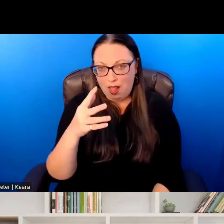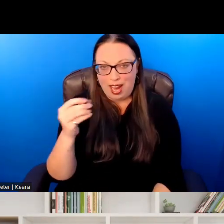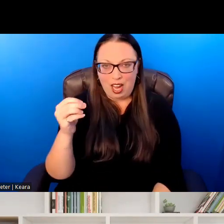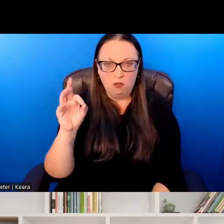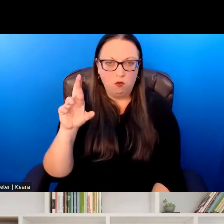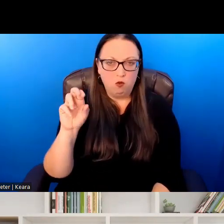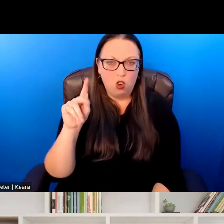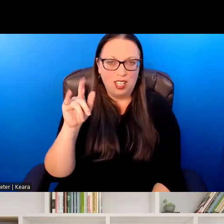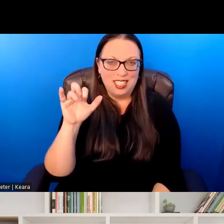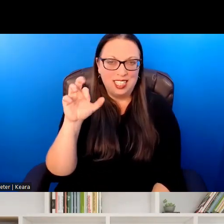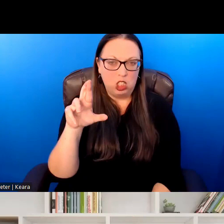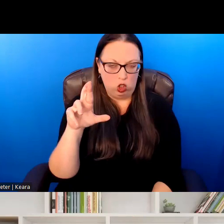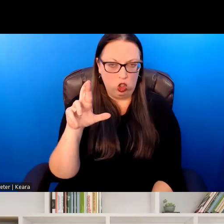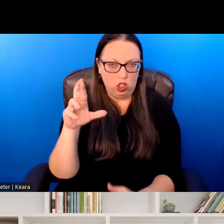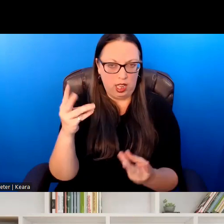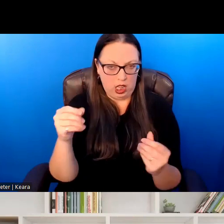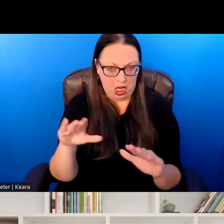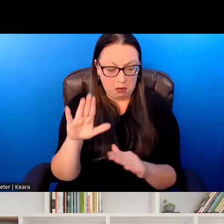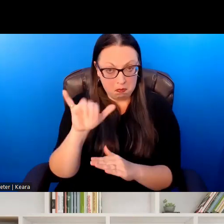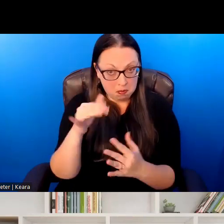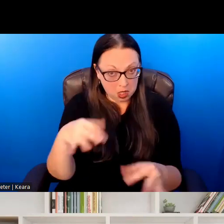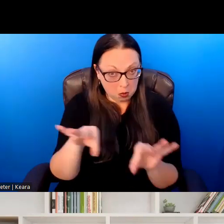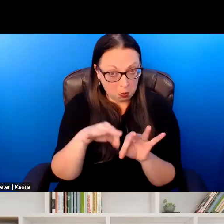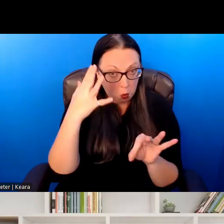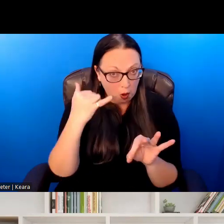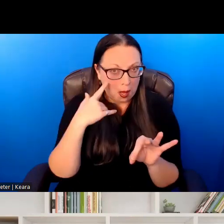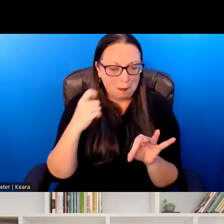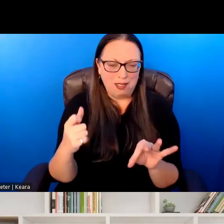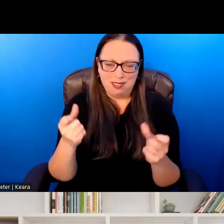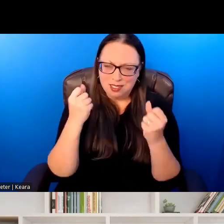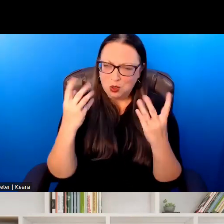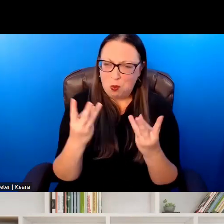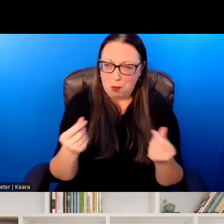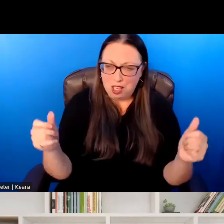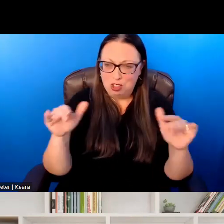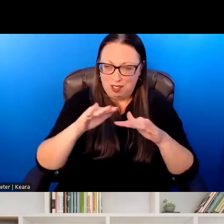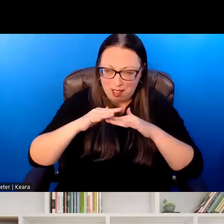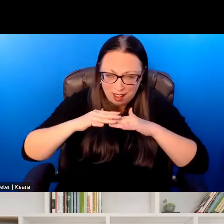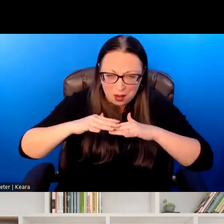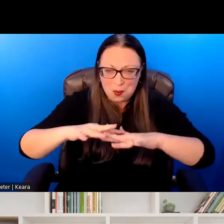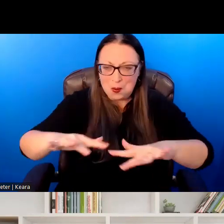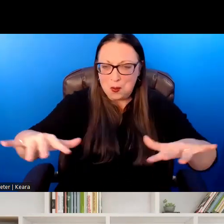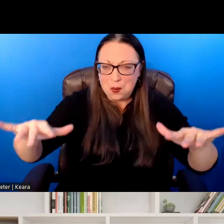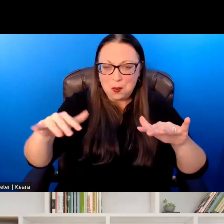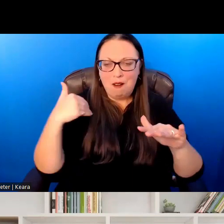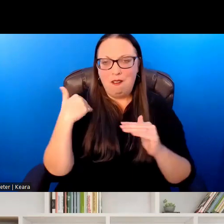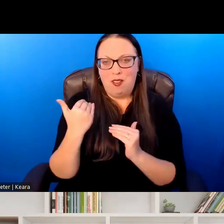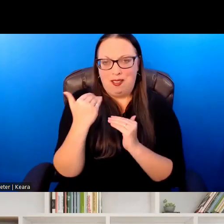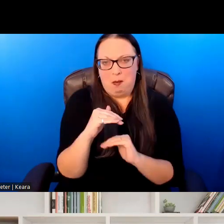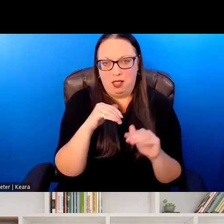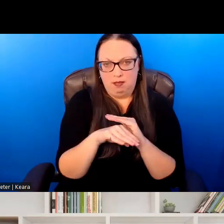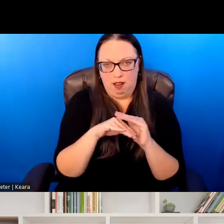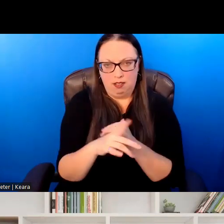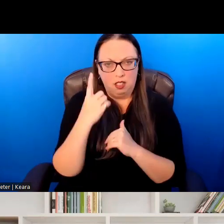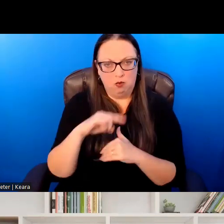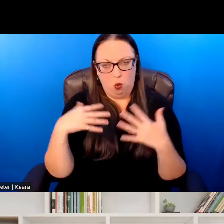It's important because the vast expanse of land has limited access to healthcare and